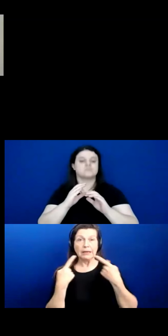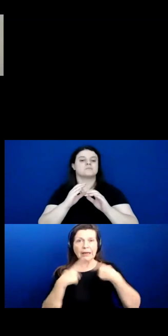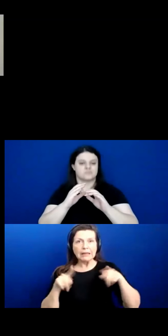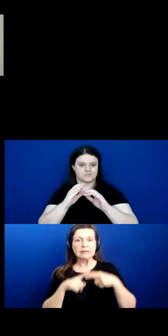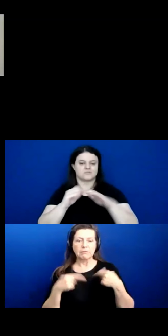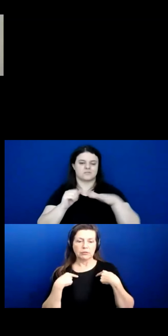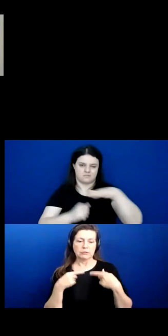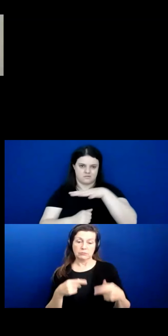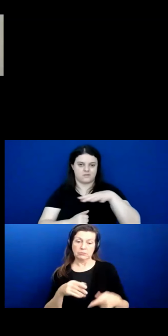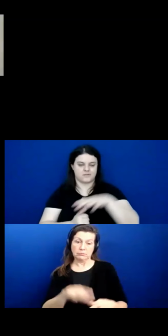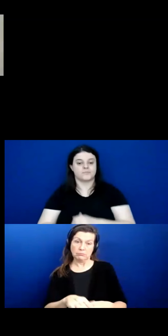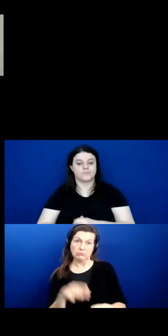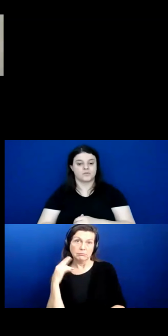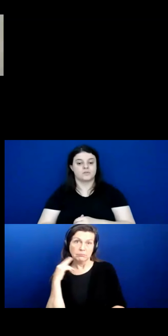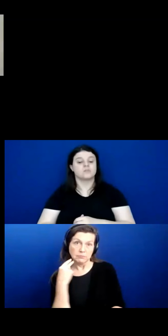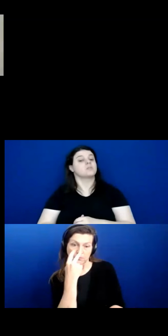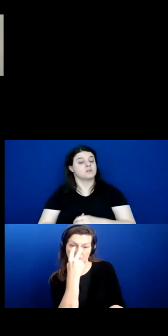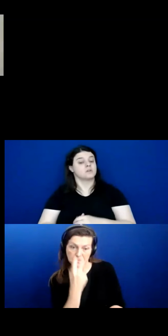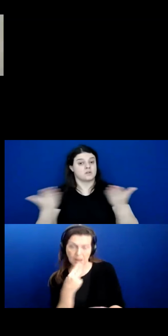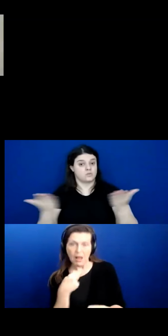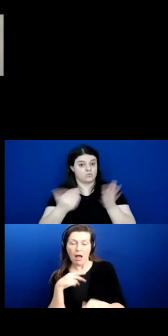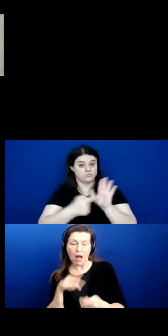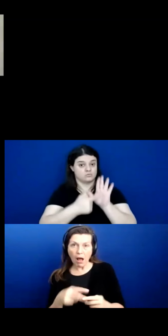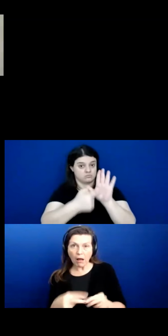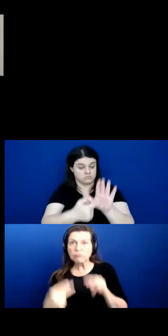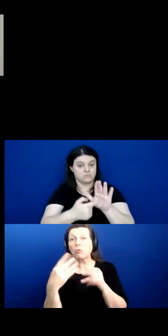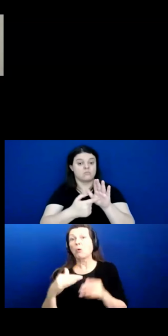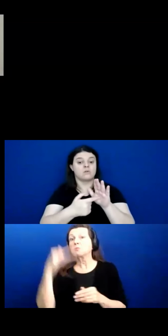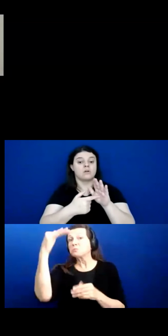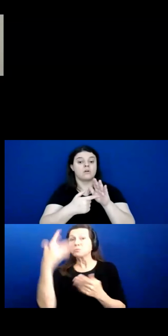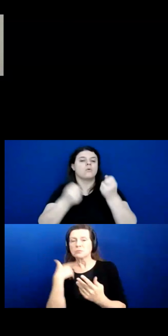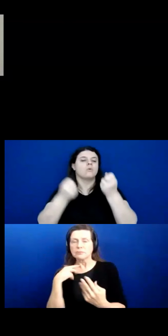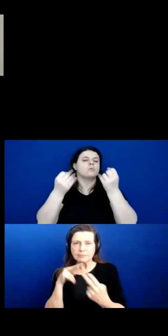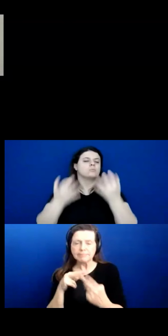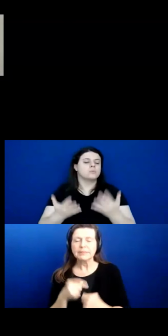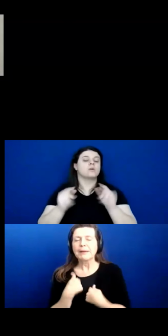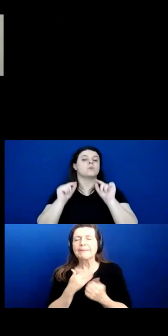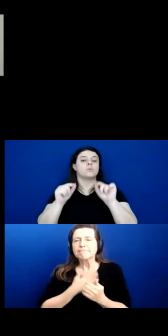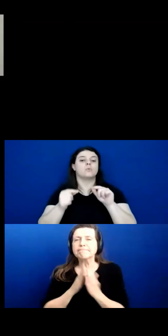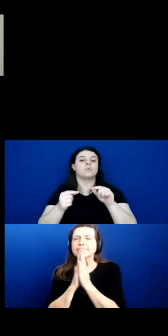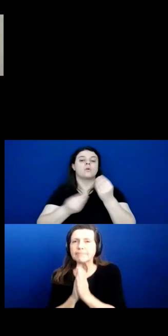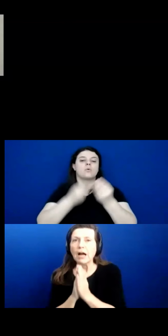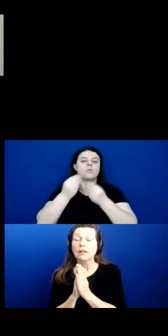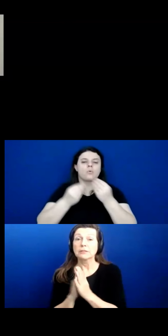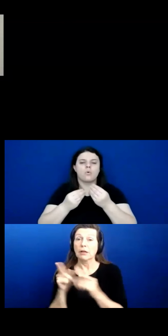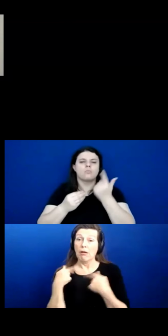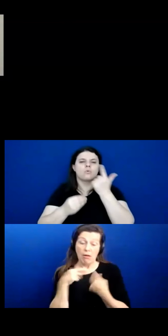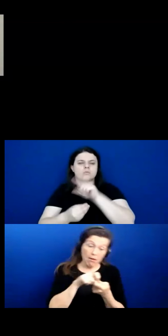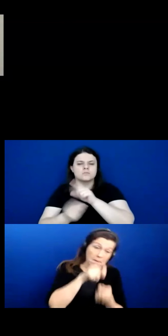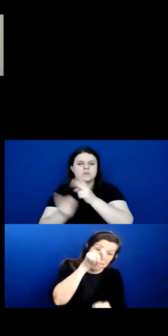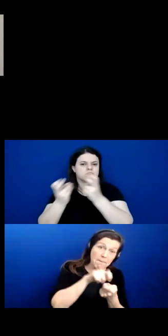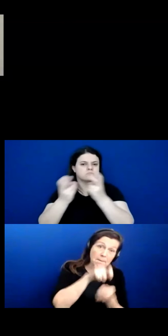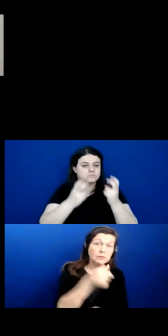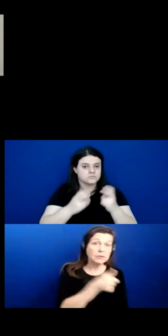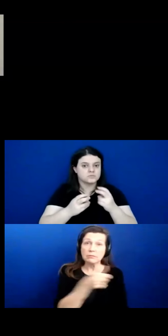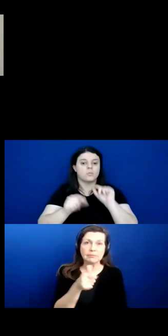field. And in this presentation, I want to make a plea for not only measuring effects, but also